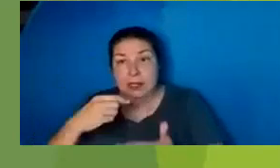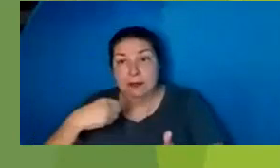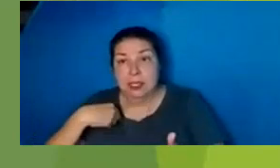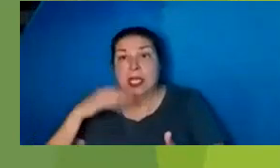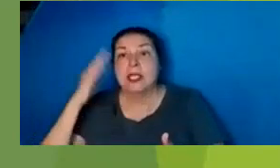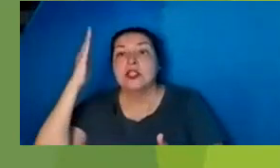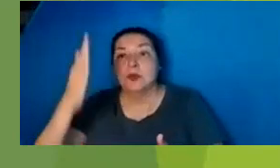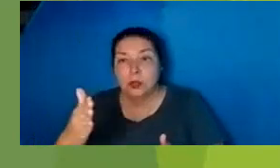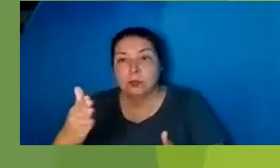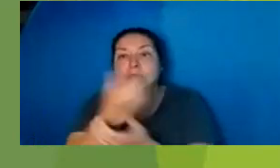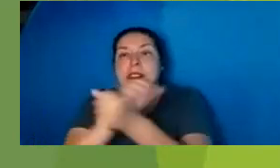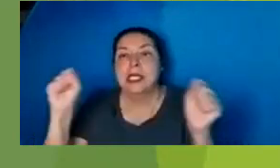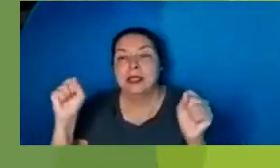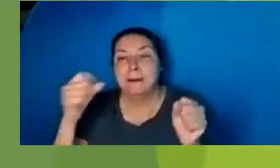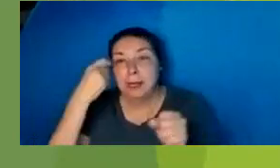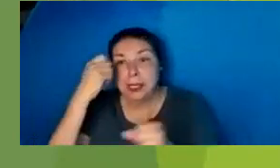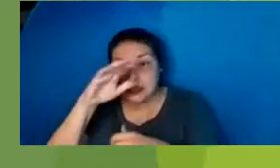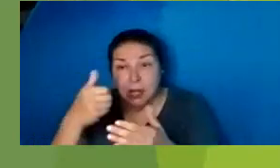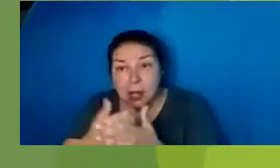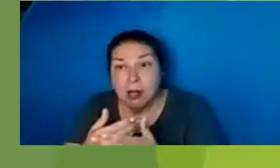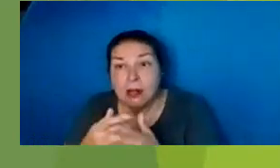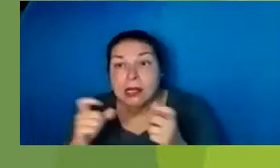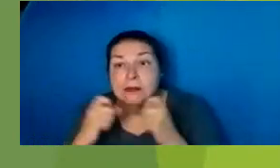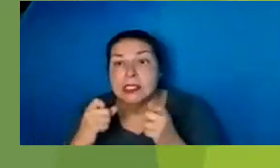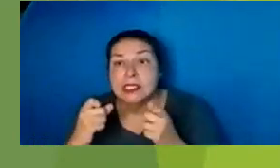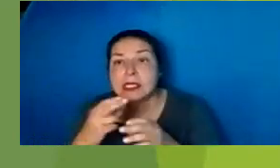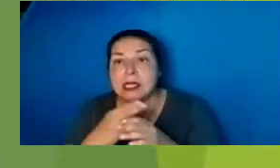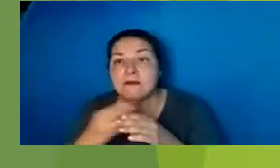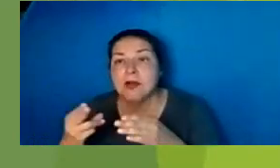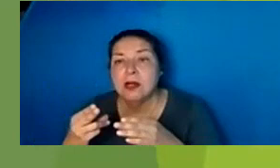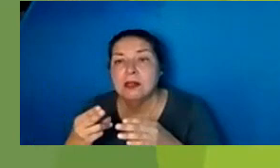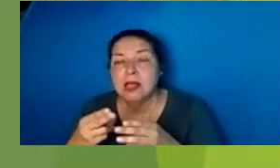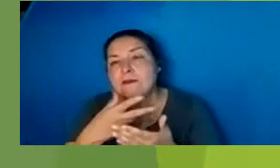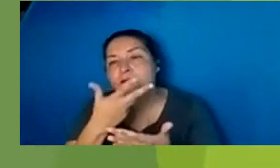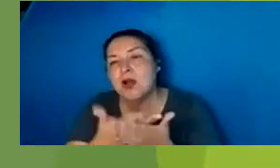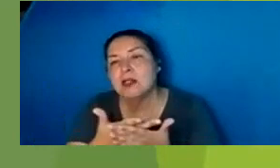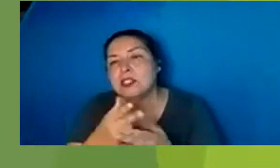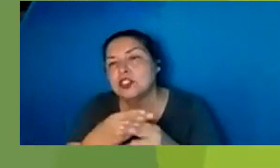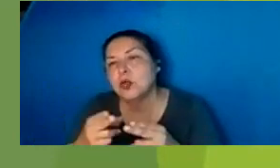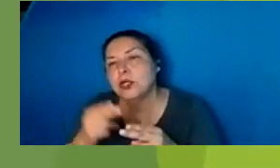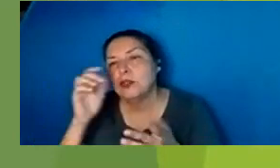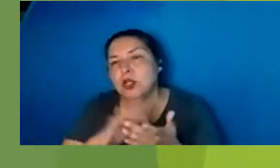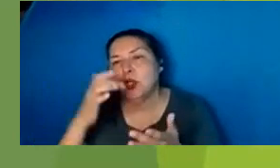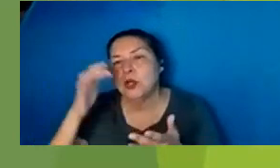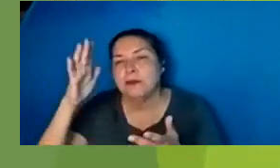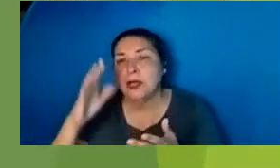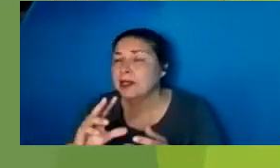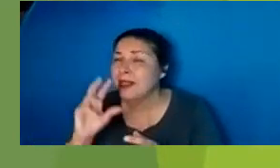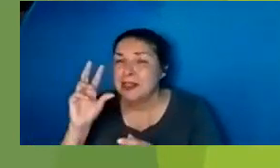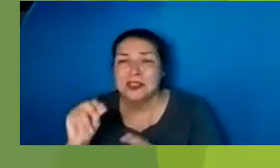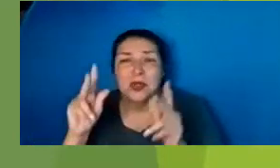For all have sinned and fallen short of the glory of God. There is no one, not even